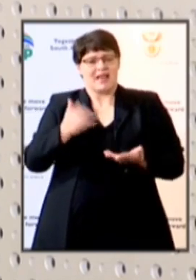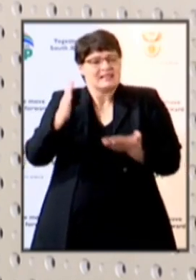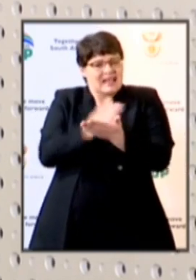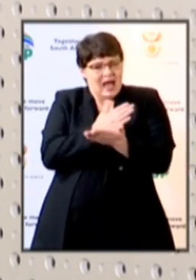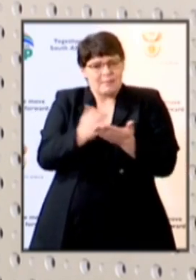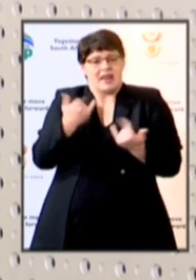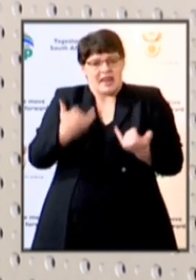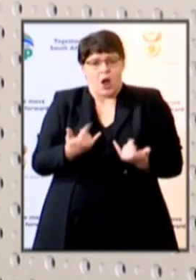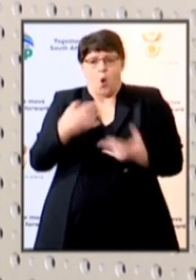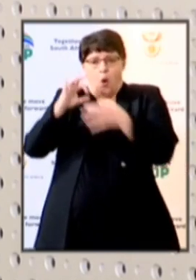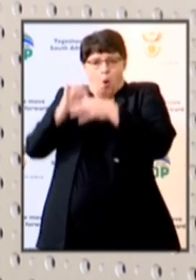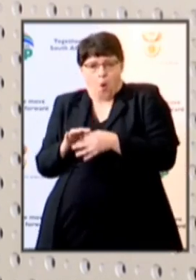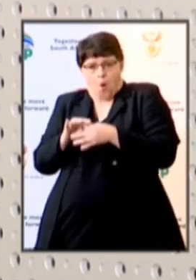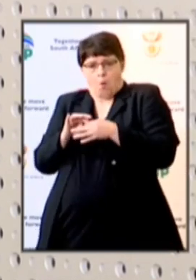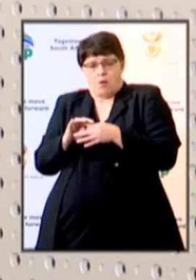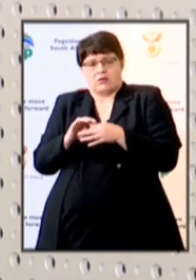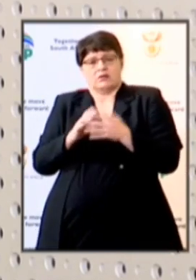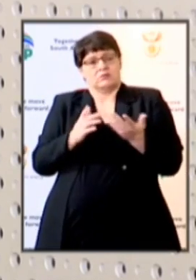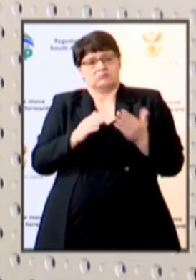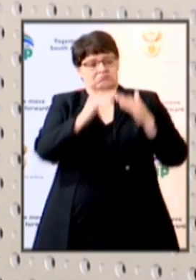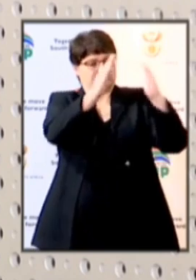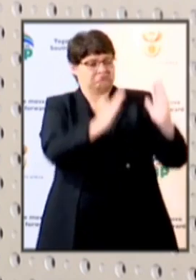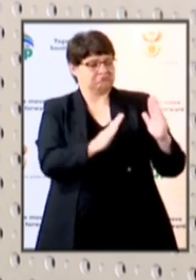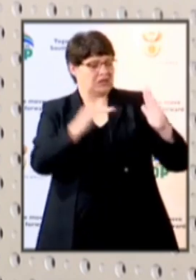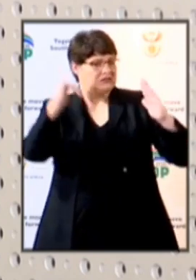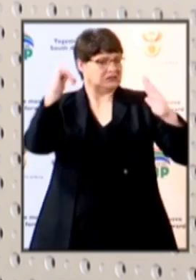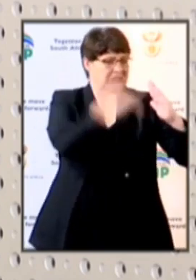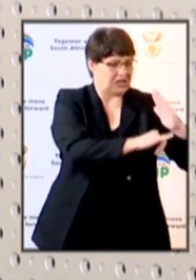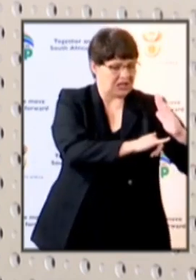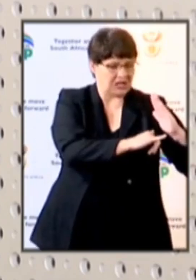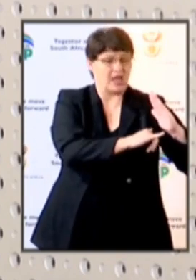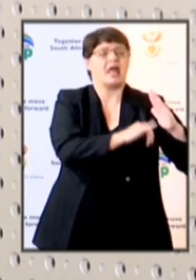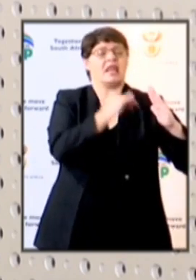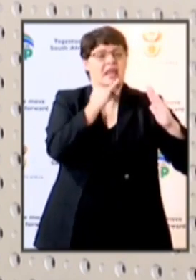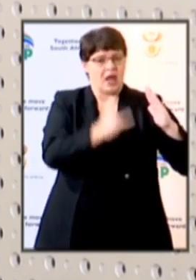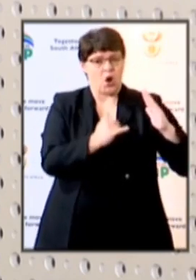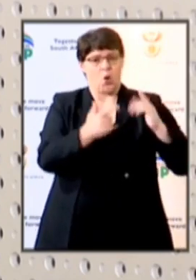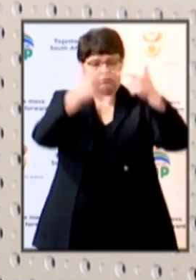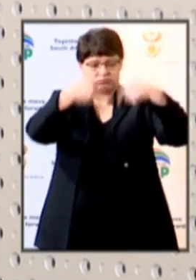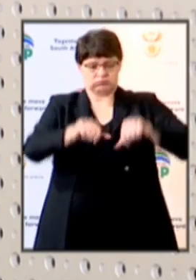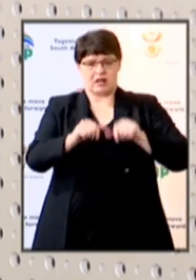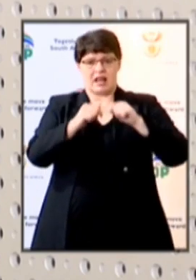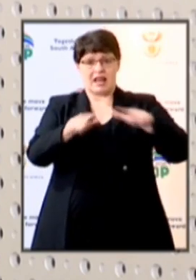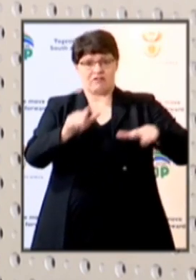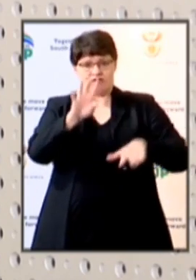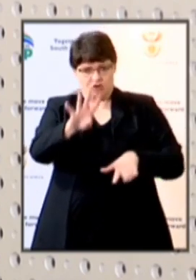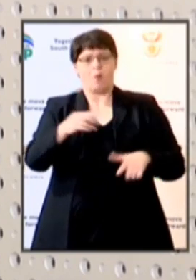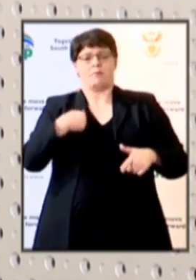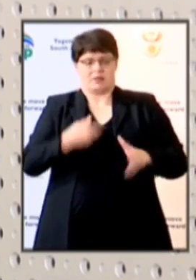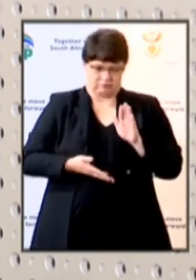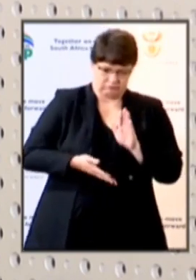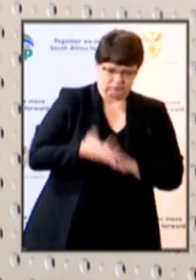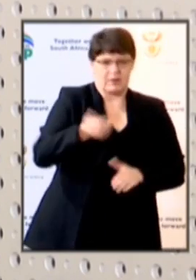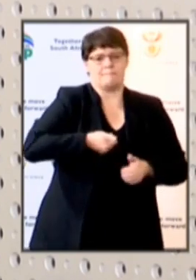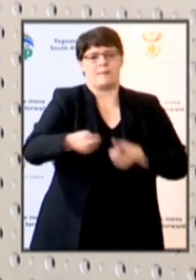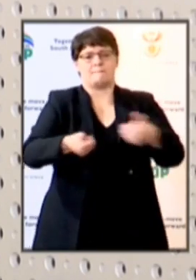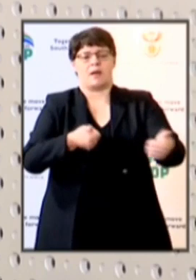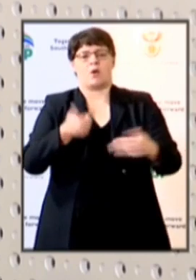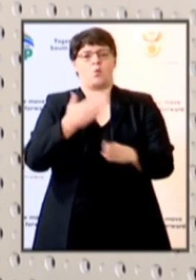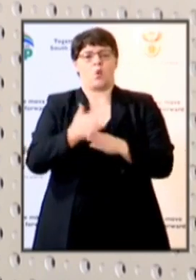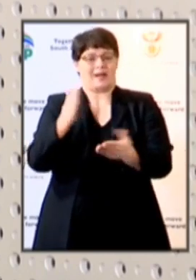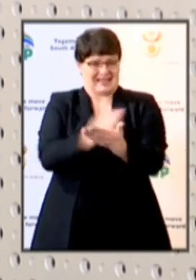in level five. But because we still have the